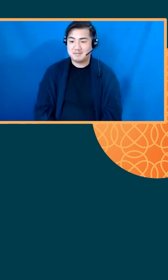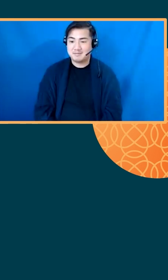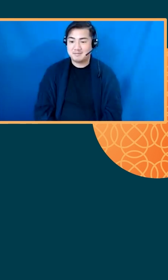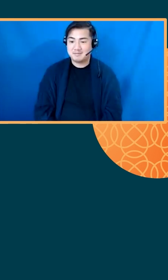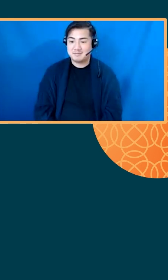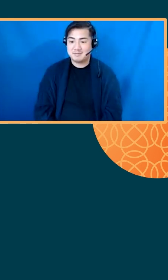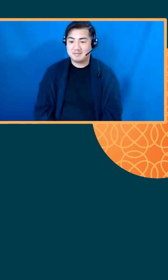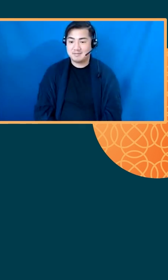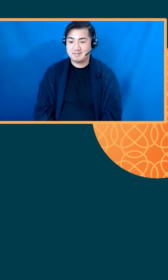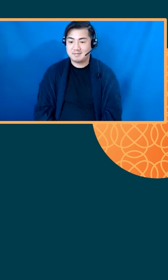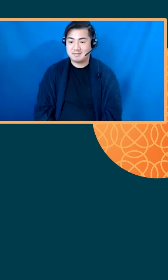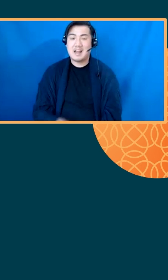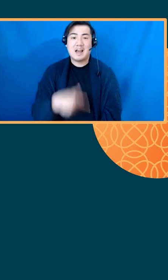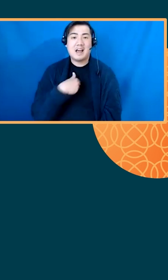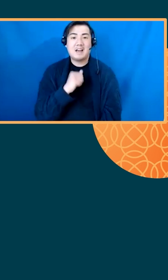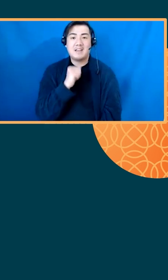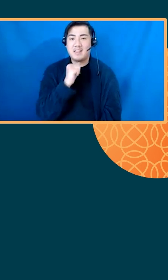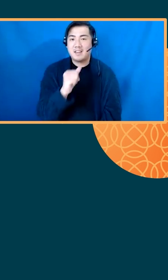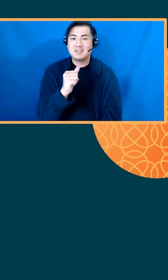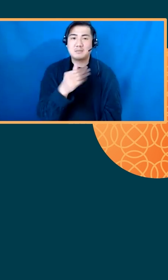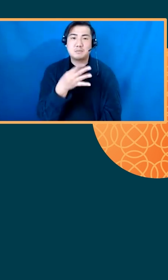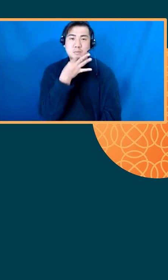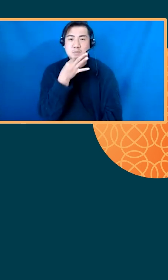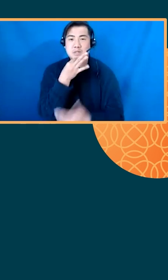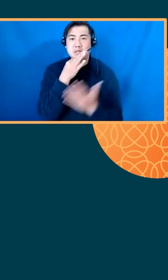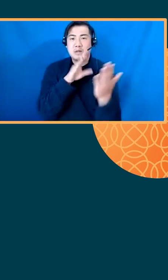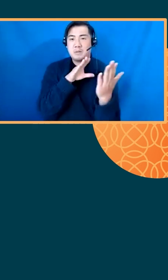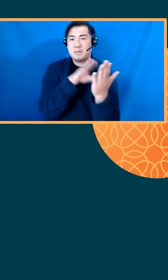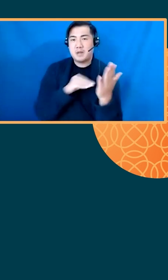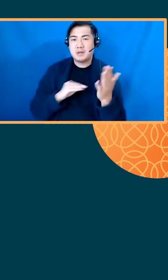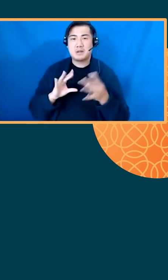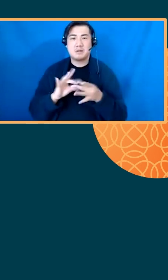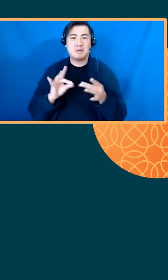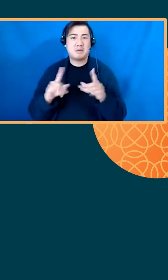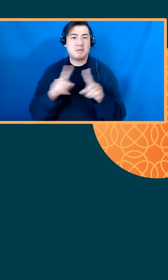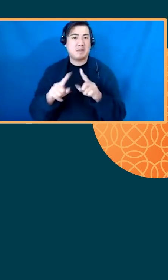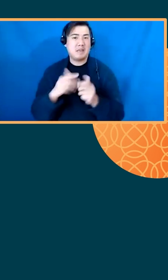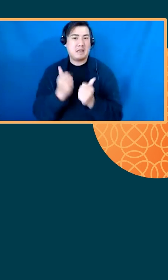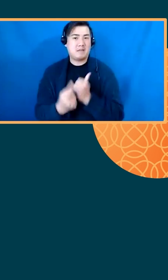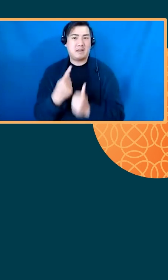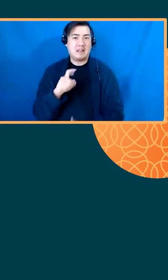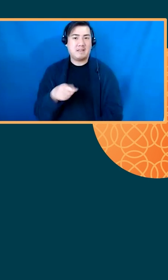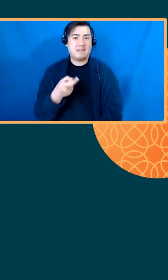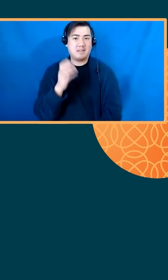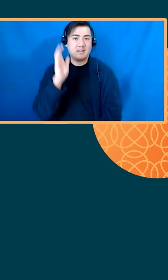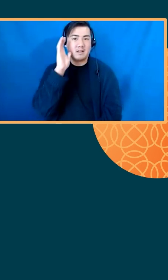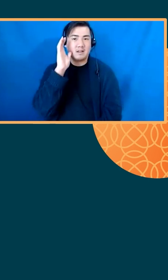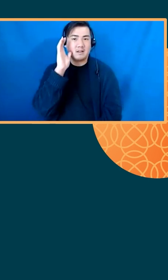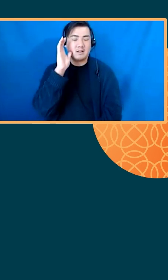normally good at mirroring back, but I mean, everybody here today needed to hear that